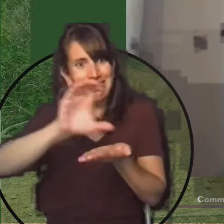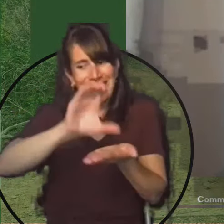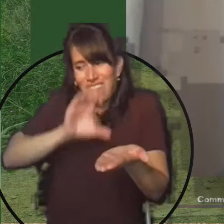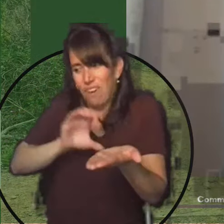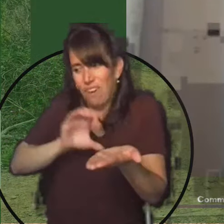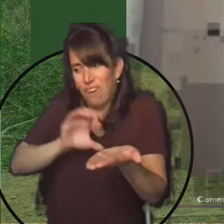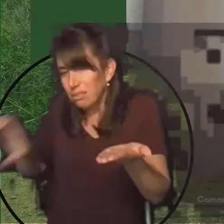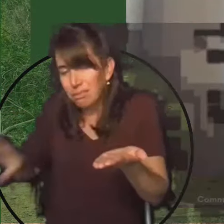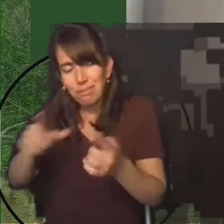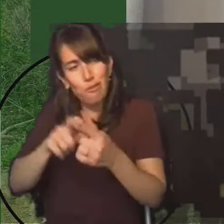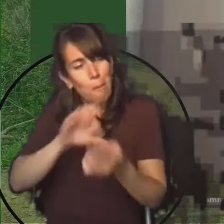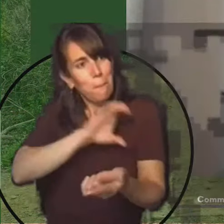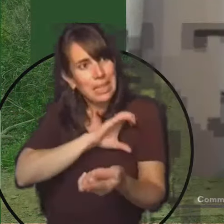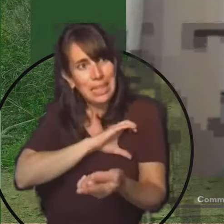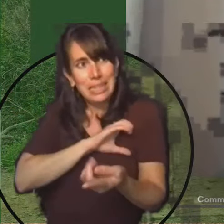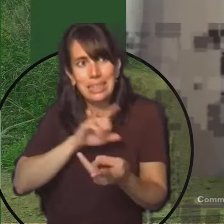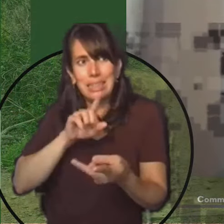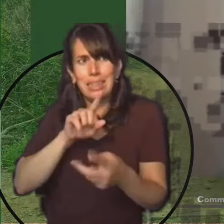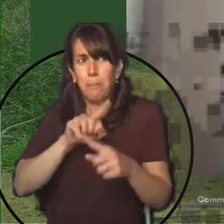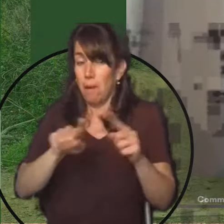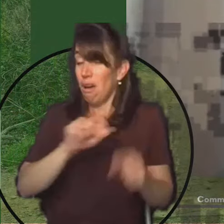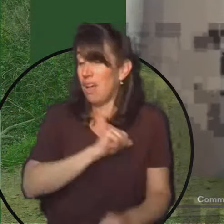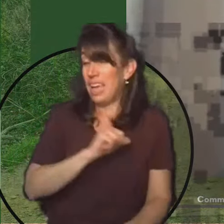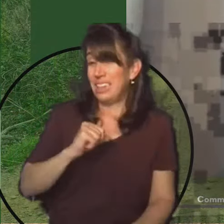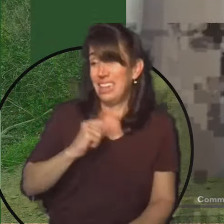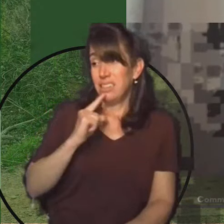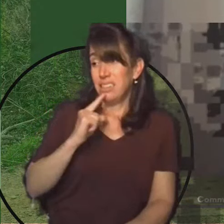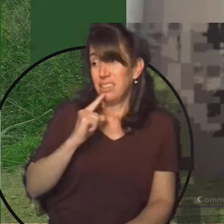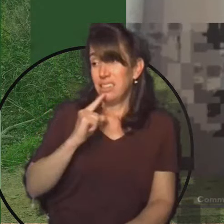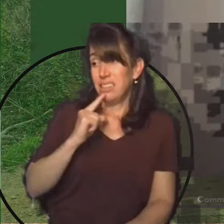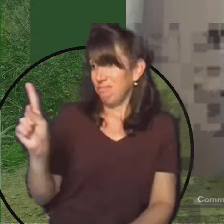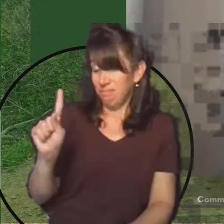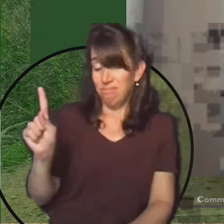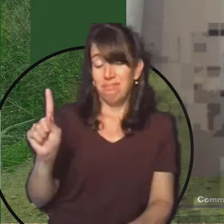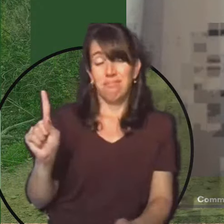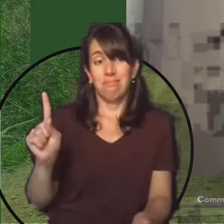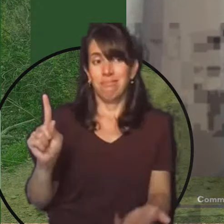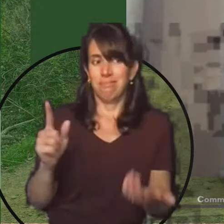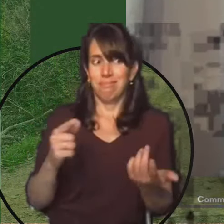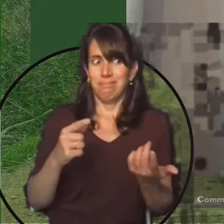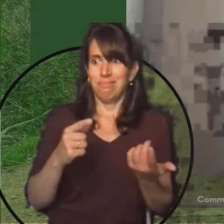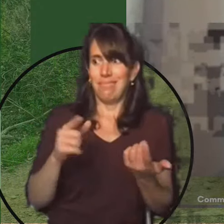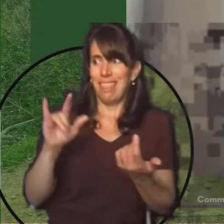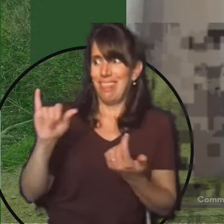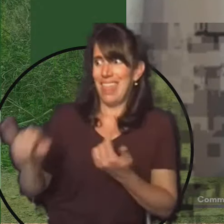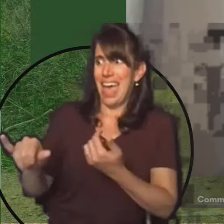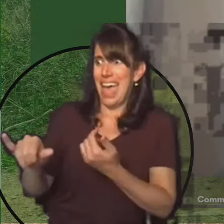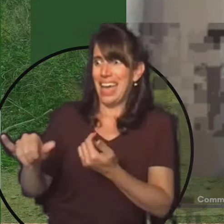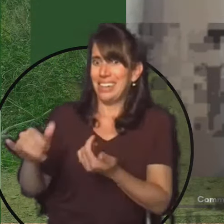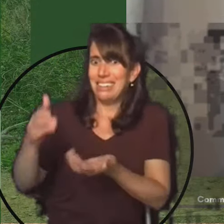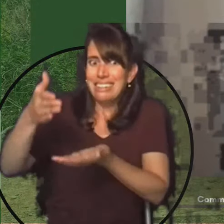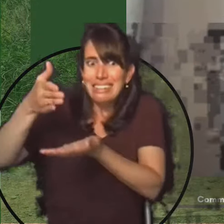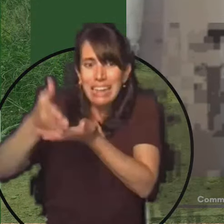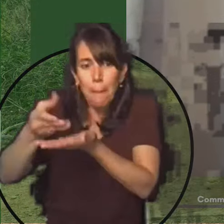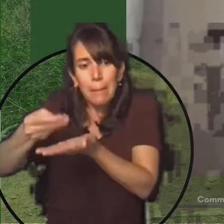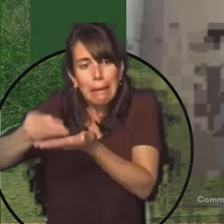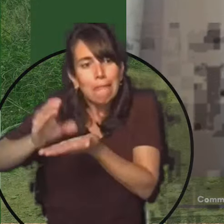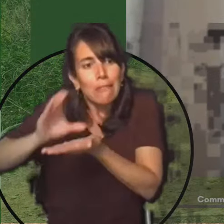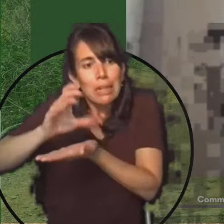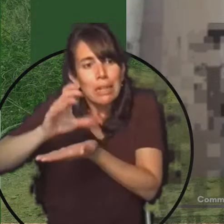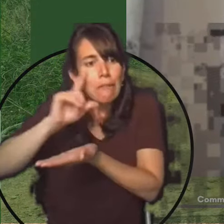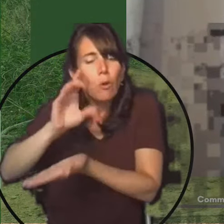down. Atlanta saw the uprisings as a danger to the so-called Atlanta way, as a